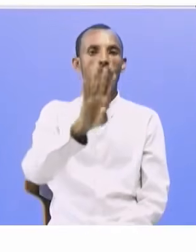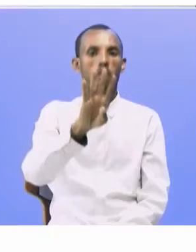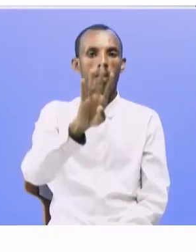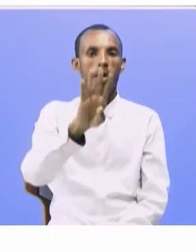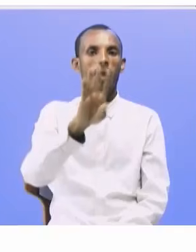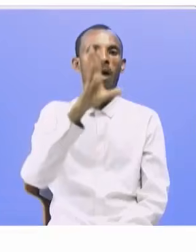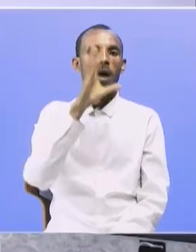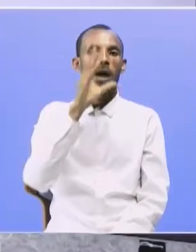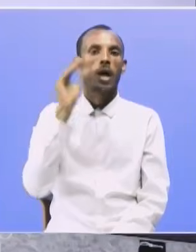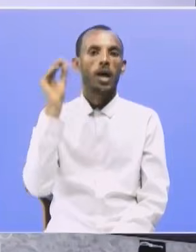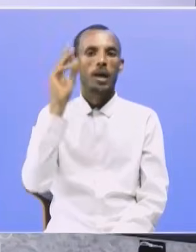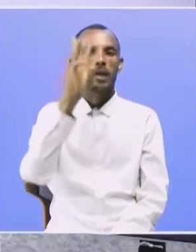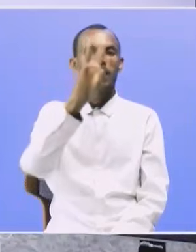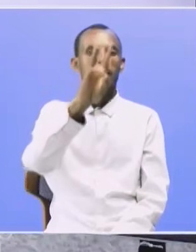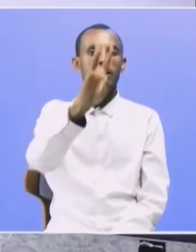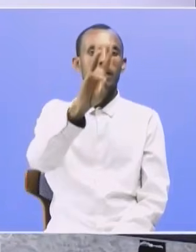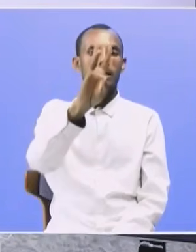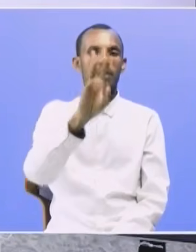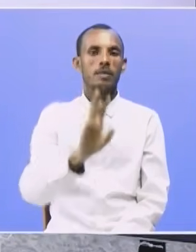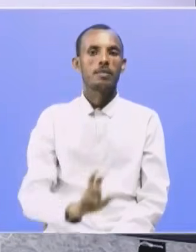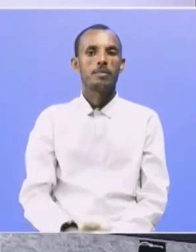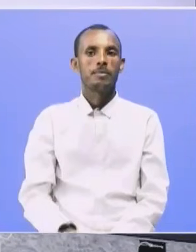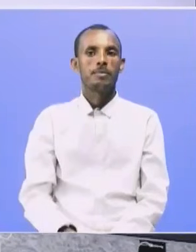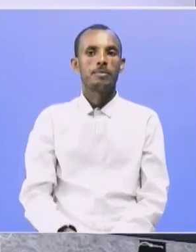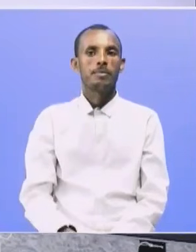and 6.